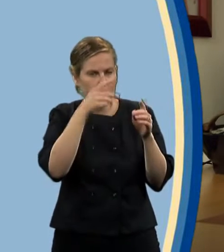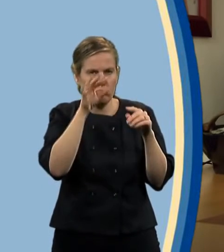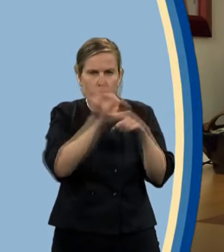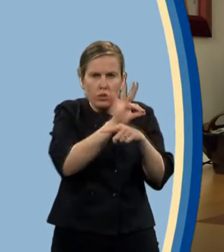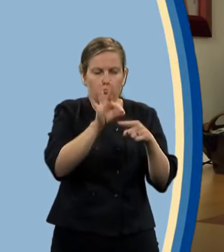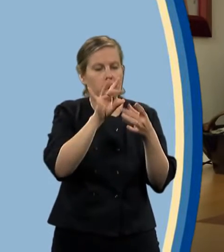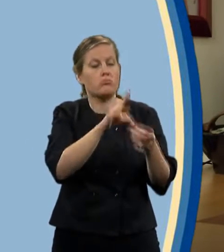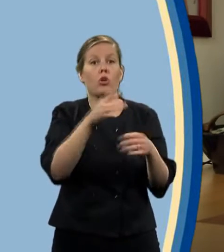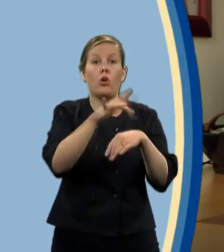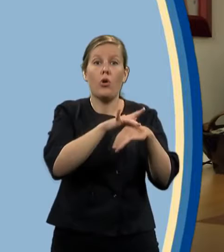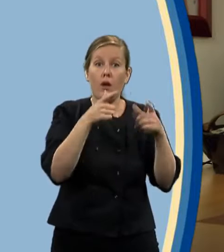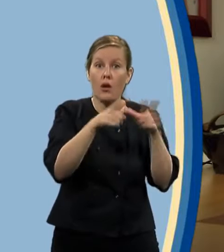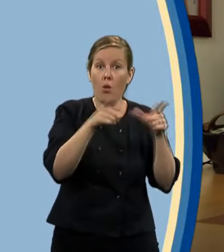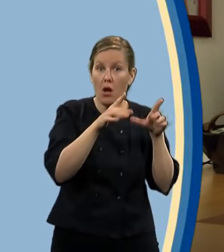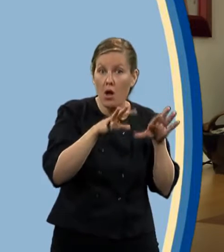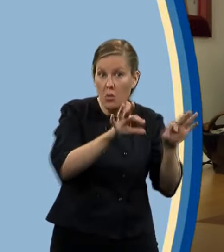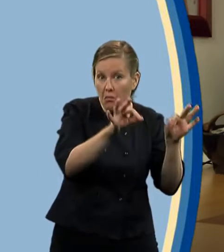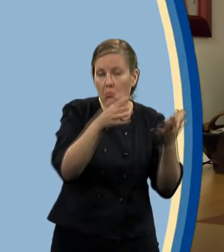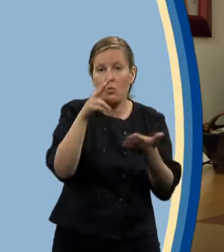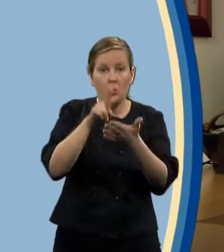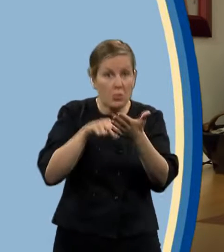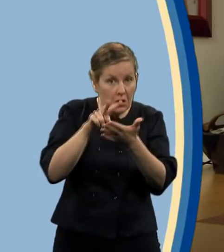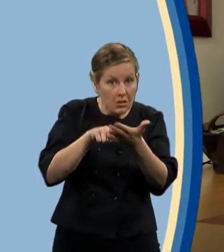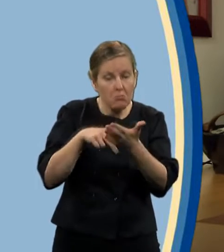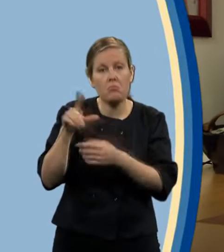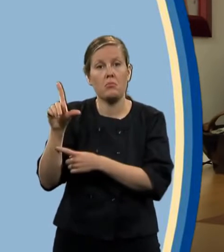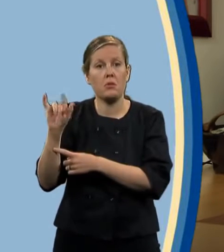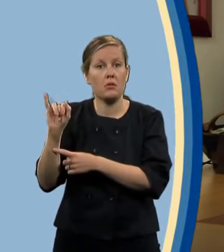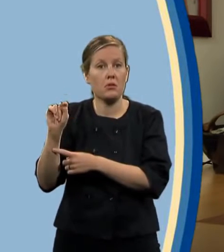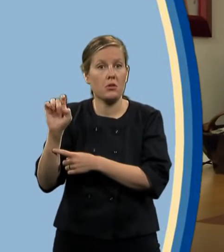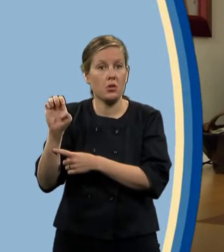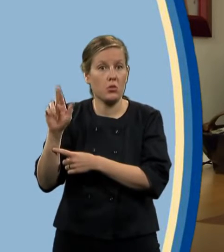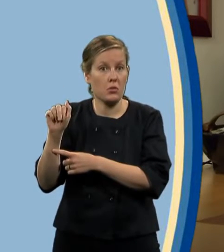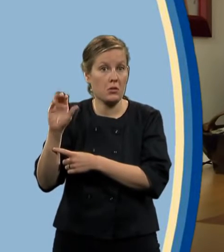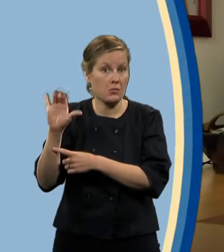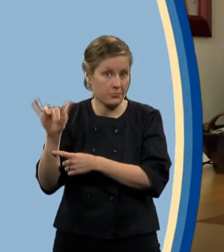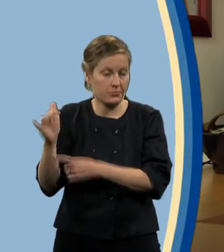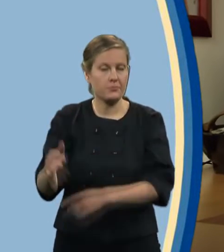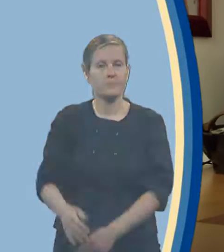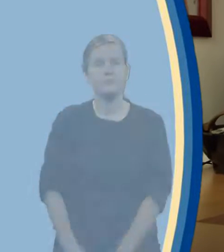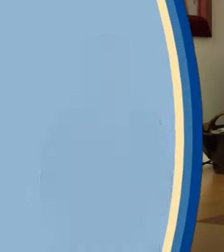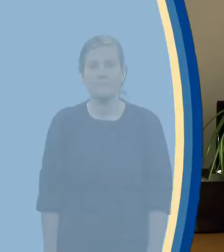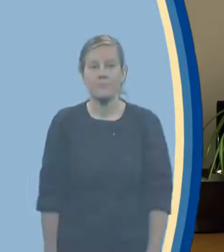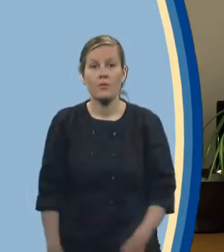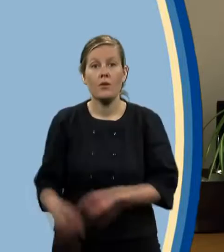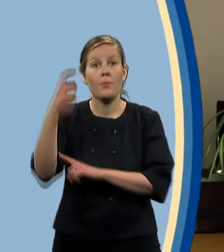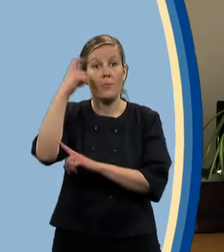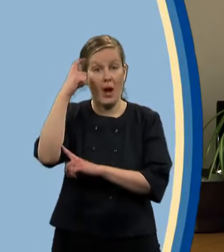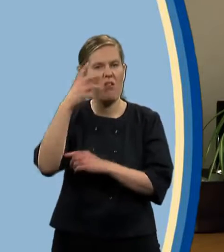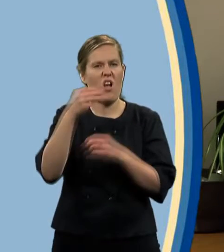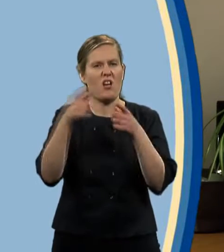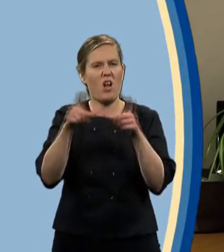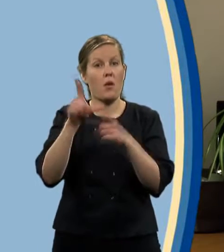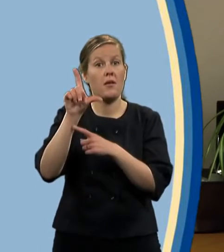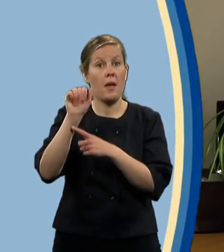especially interested in the function of early language acquisition, of reading, and of literacy. The Brain